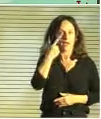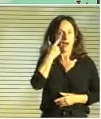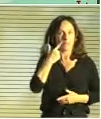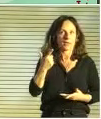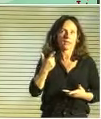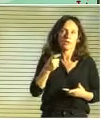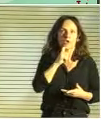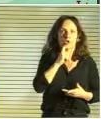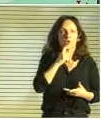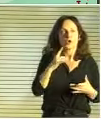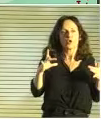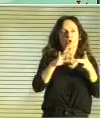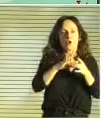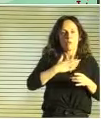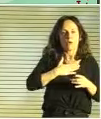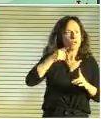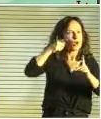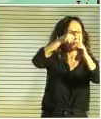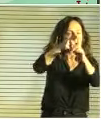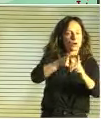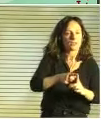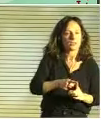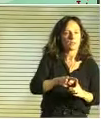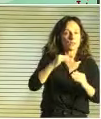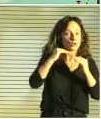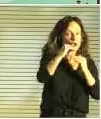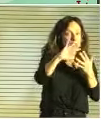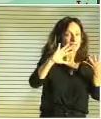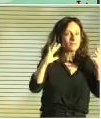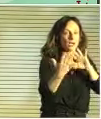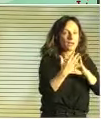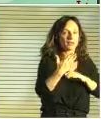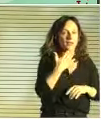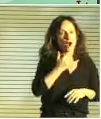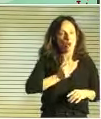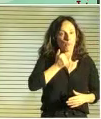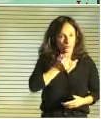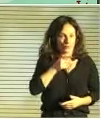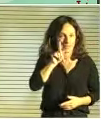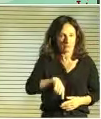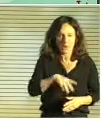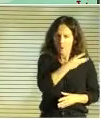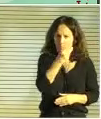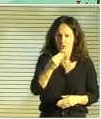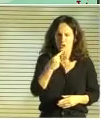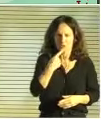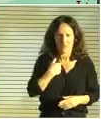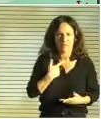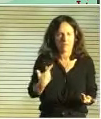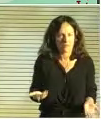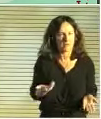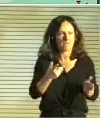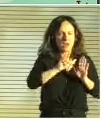transition as an opportunity, not as a burden. Some people are telling me always, oh, there is regulation from the European Union, so there is a Green